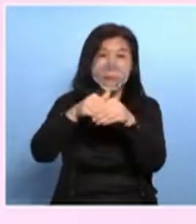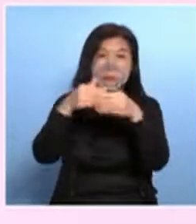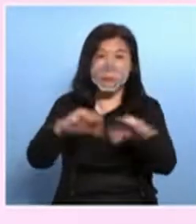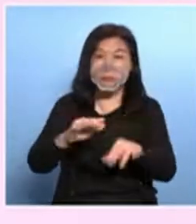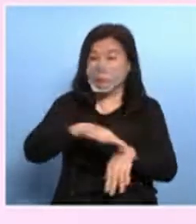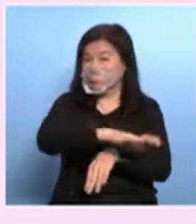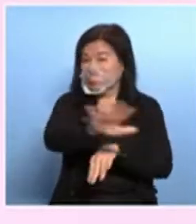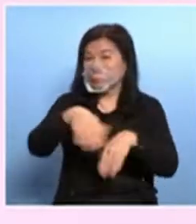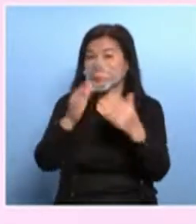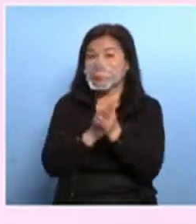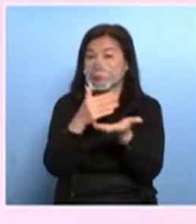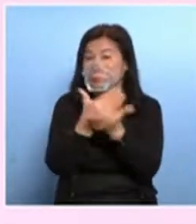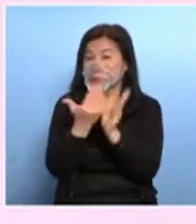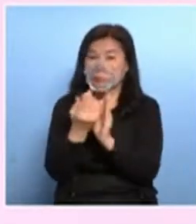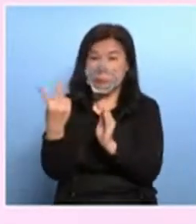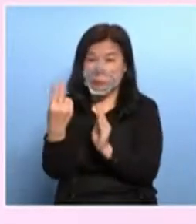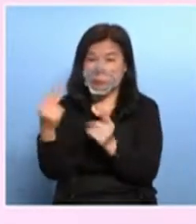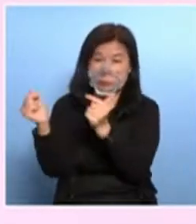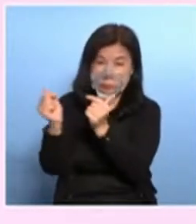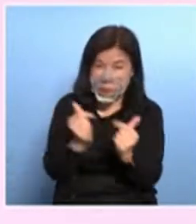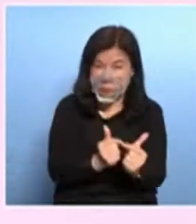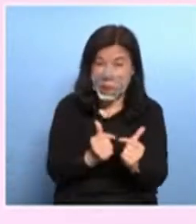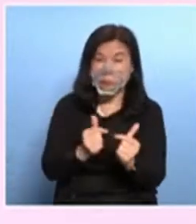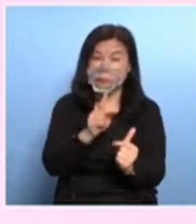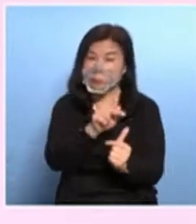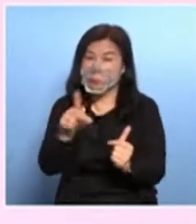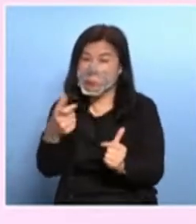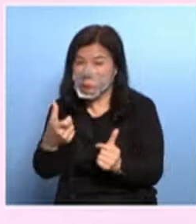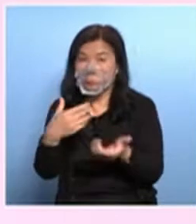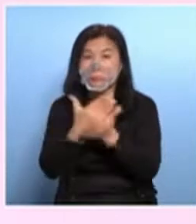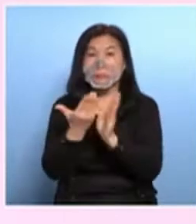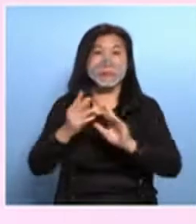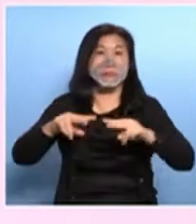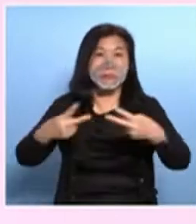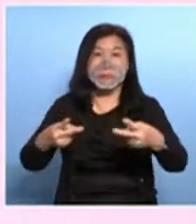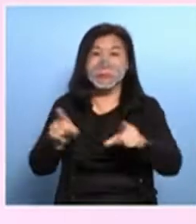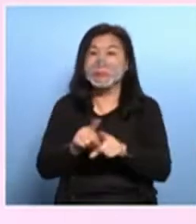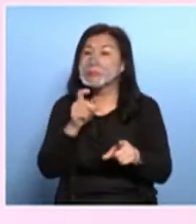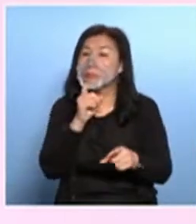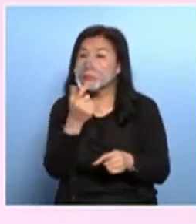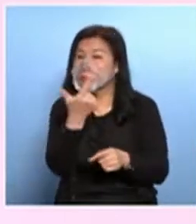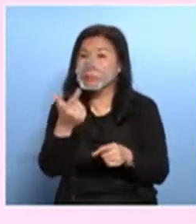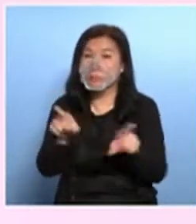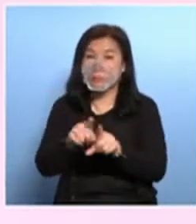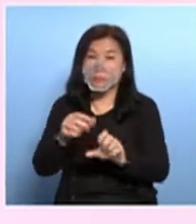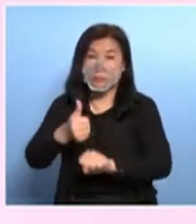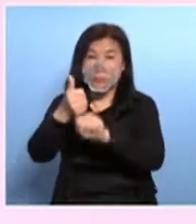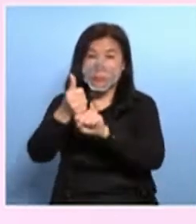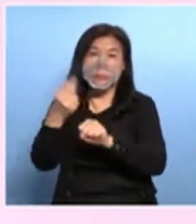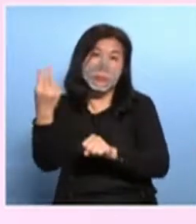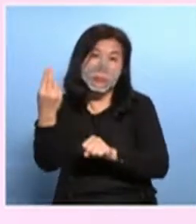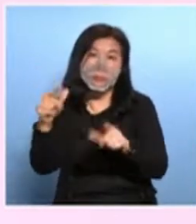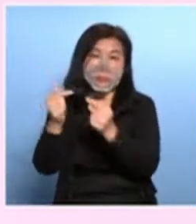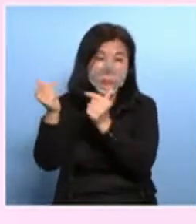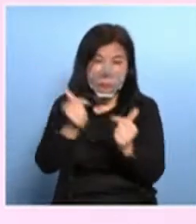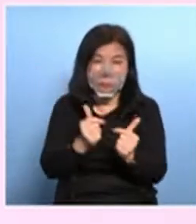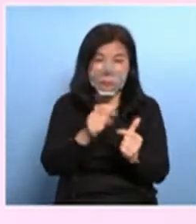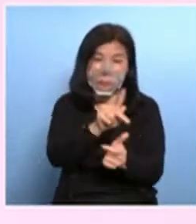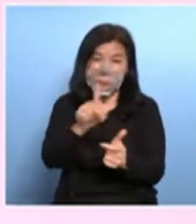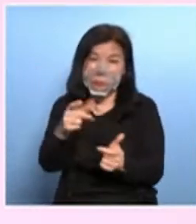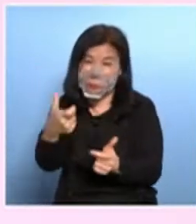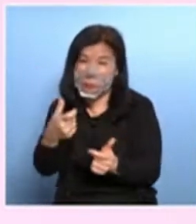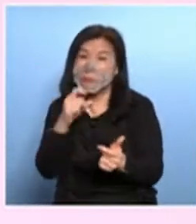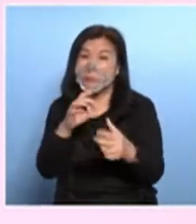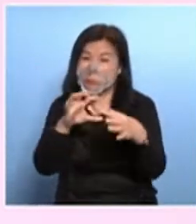so far, covering various kinds of green and sustainable debt instruments. Among the applications approved, many of them